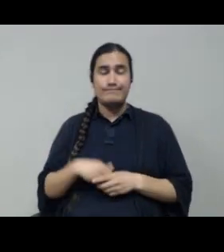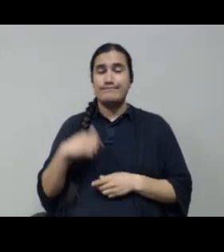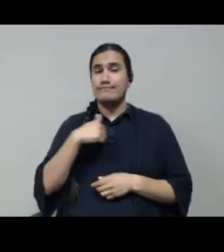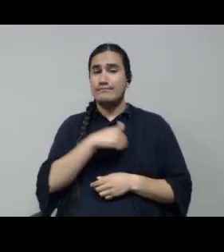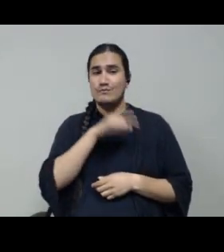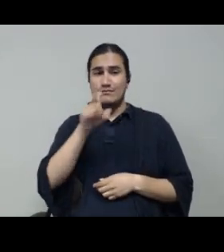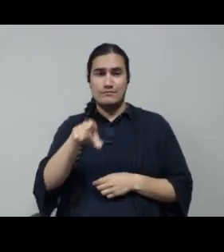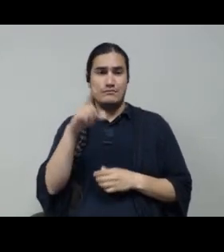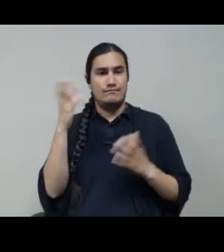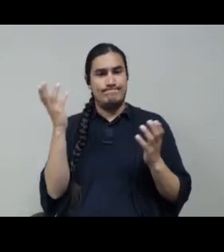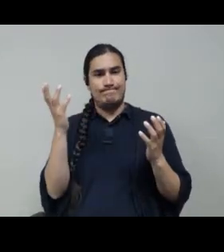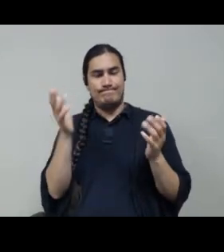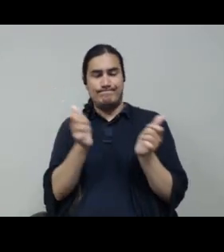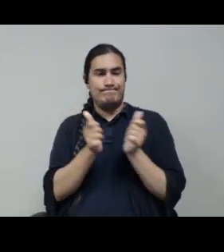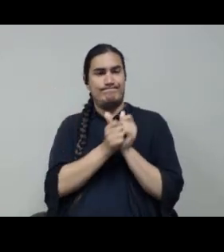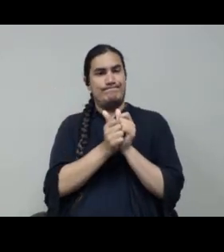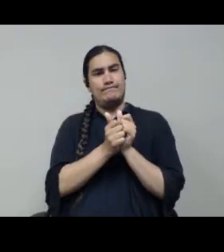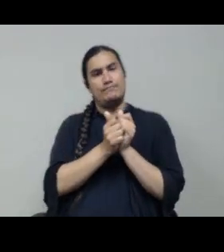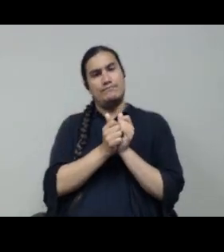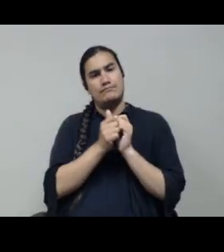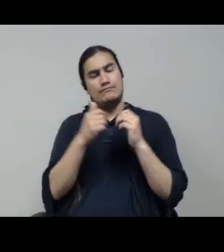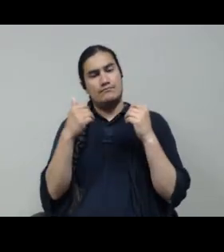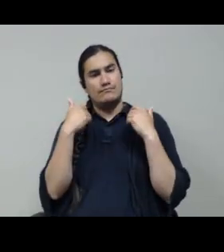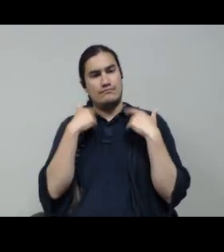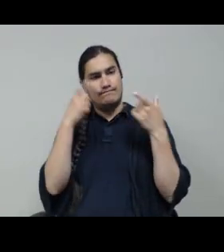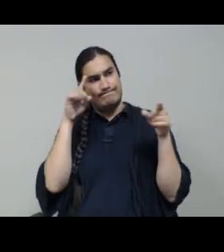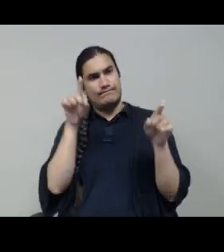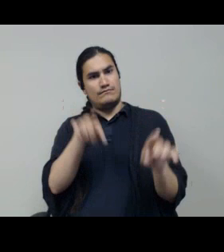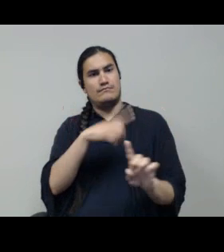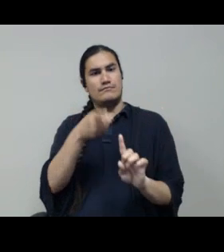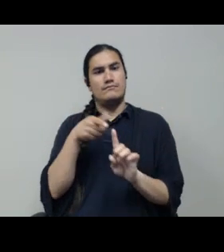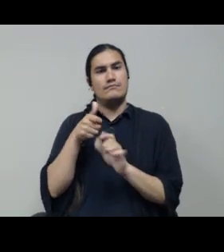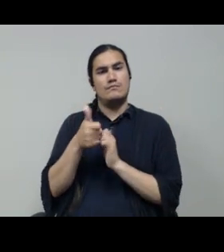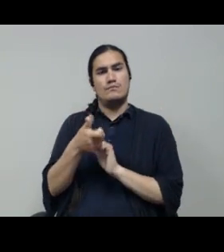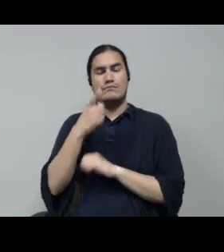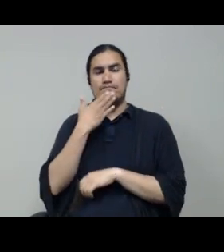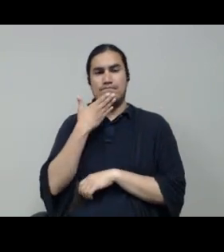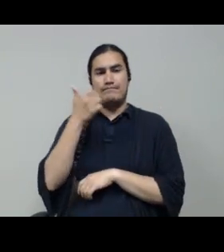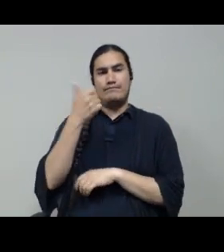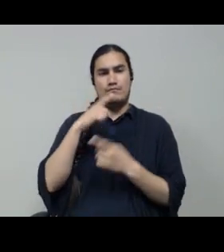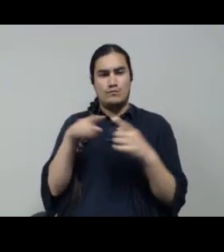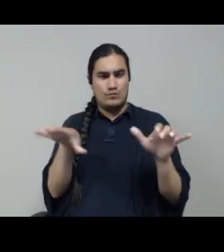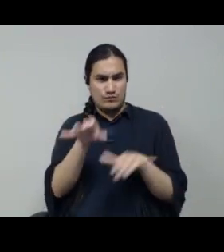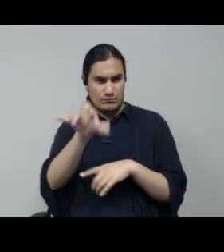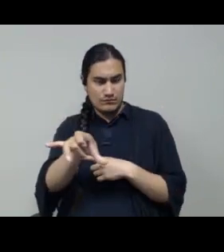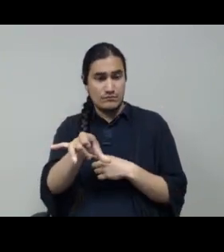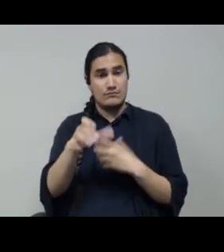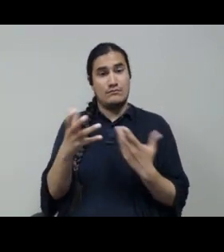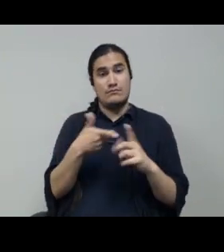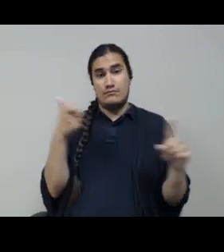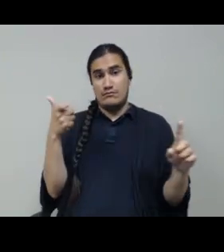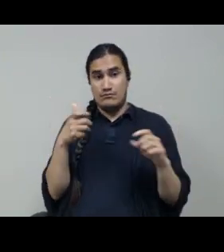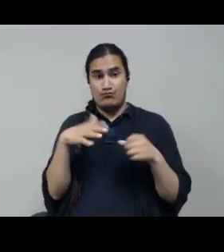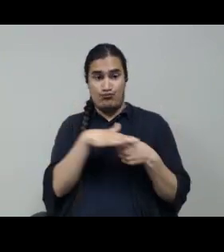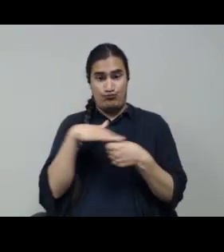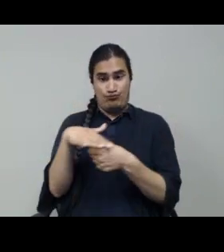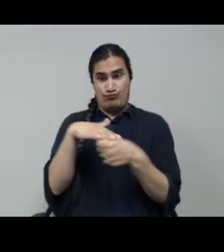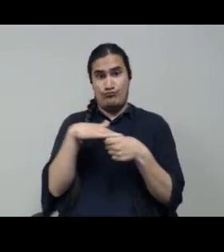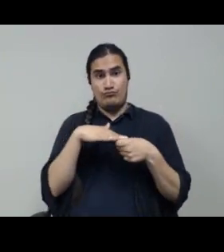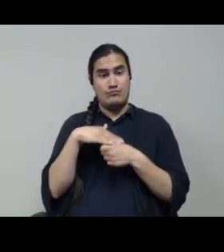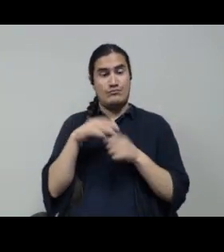jointly come together and reach some consensus on how best to do that. I mean, from regional agency to